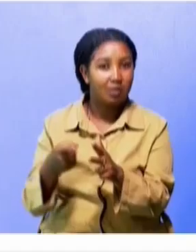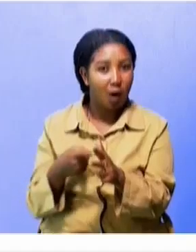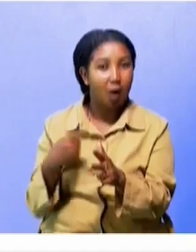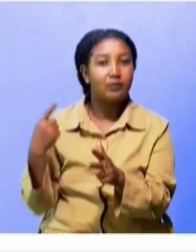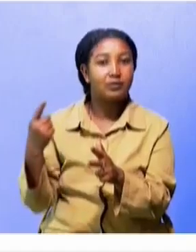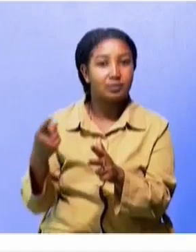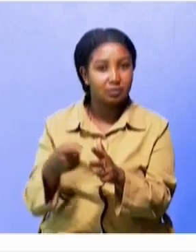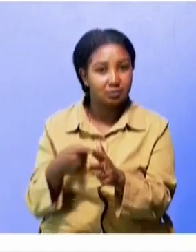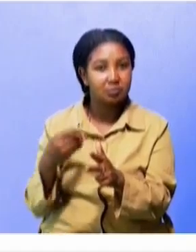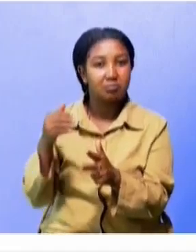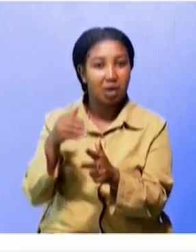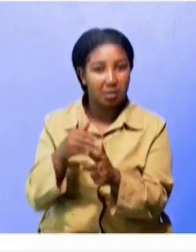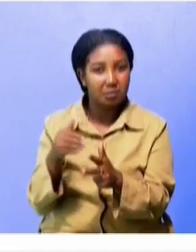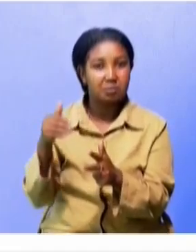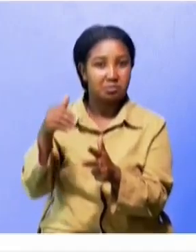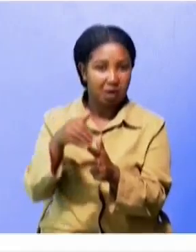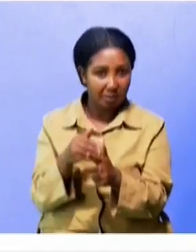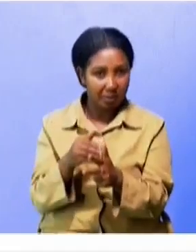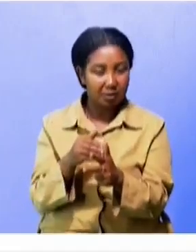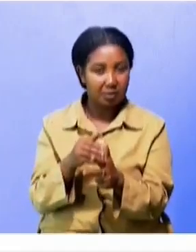Often.